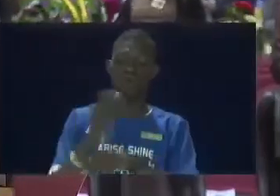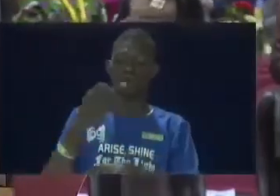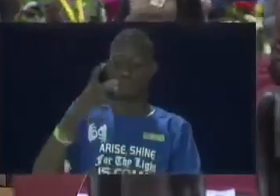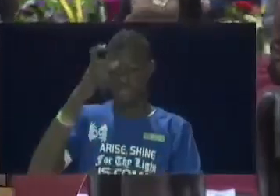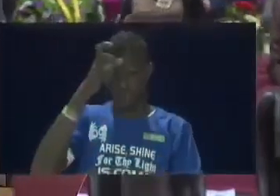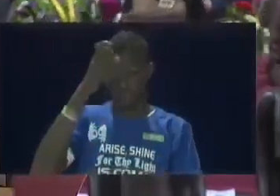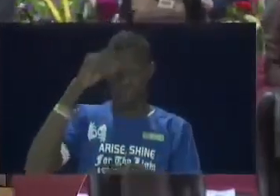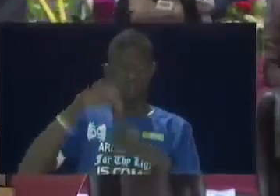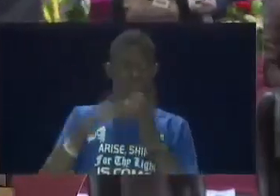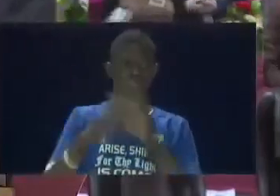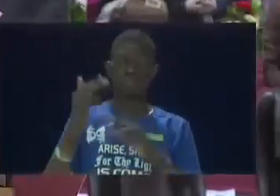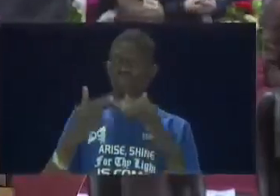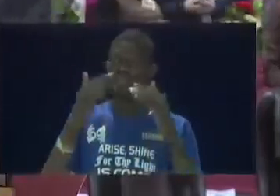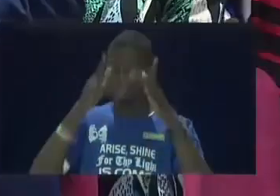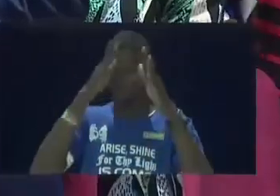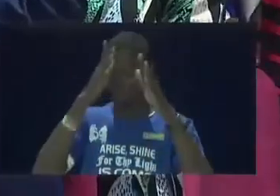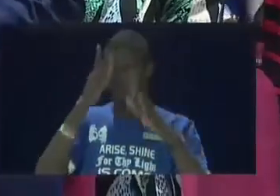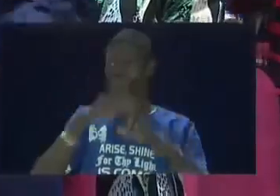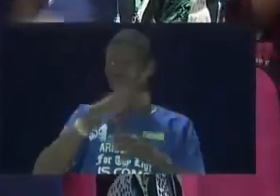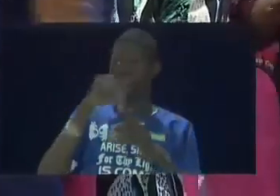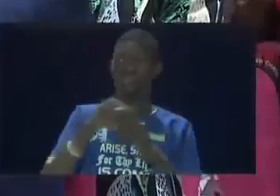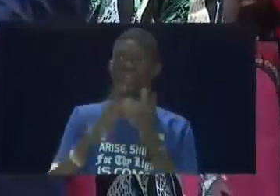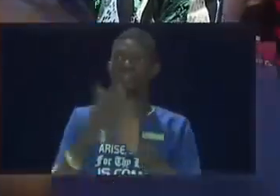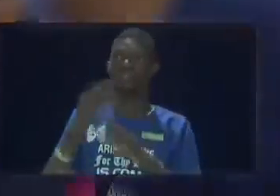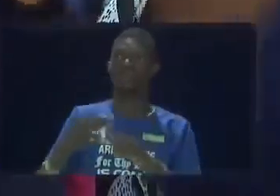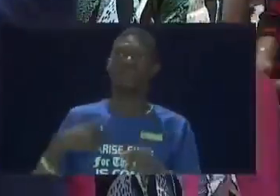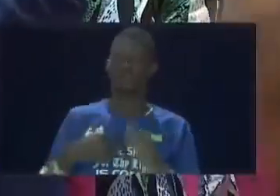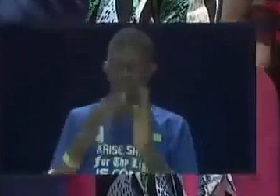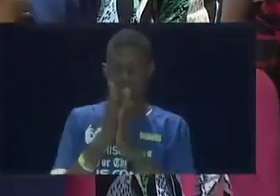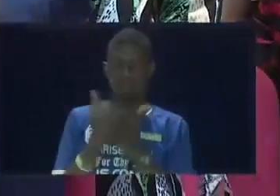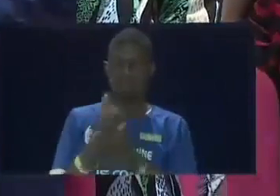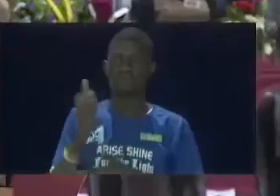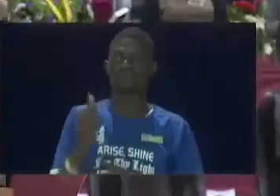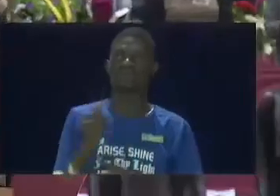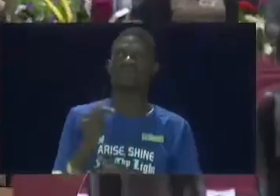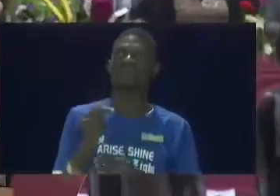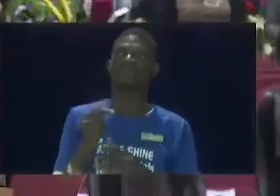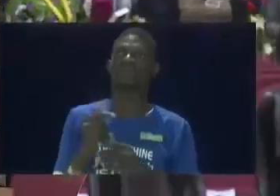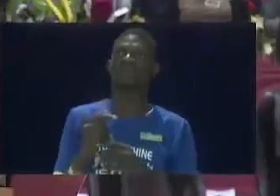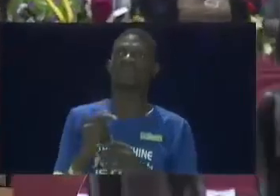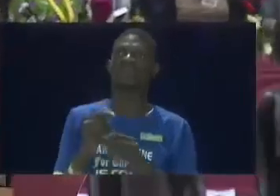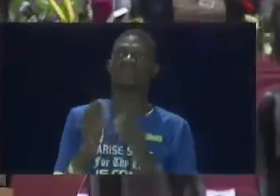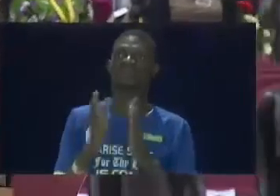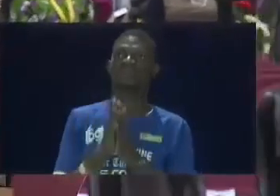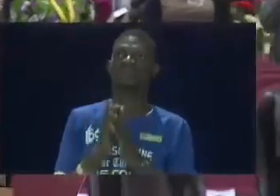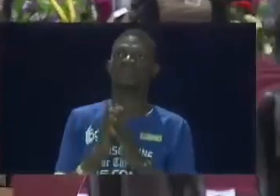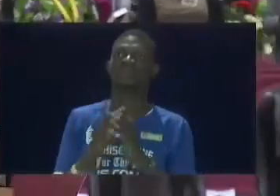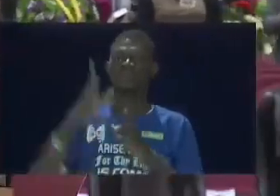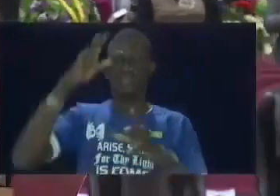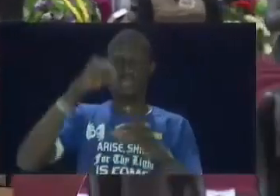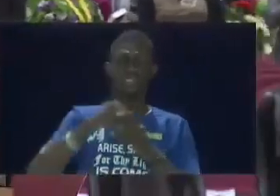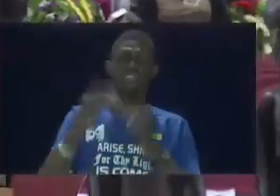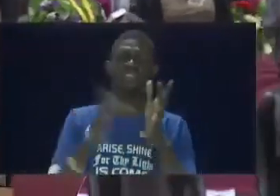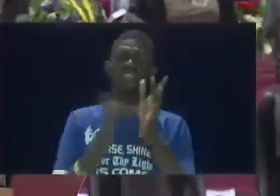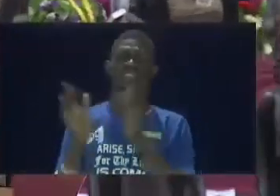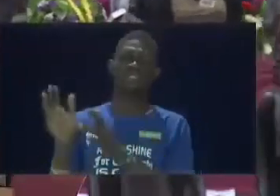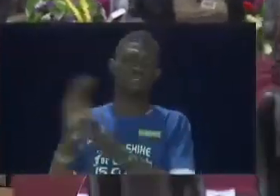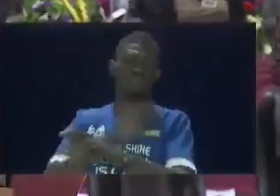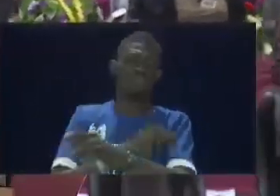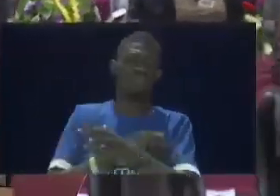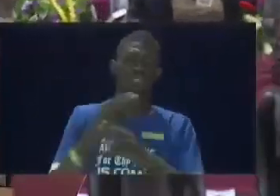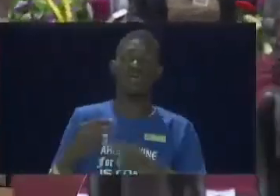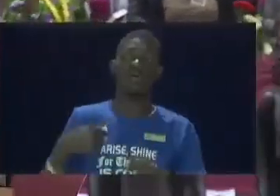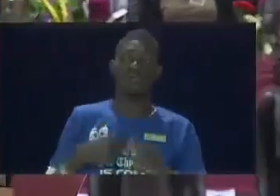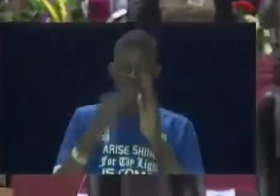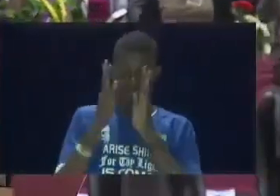devil. Thank you, Father. In Jesus' name we pray. Bring your prayers to a close. In Jesus' mighty name